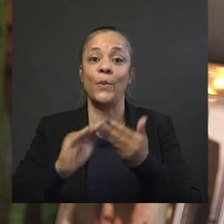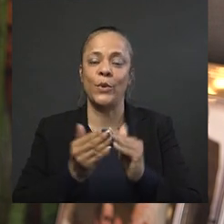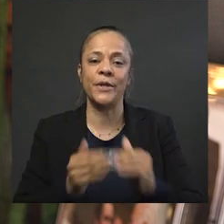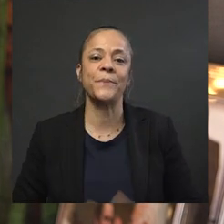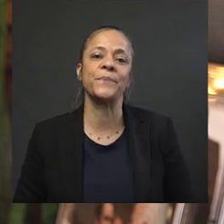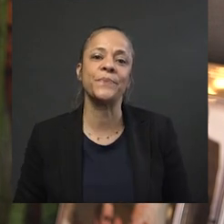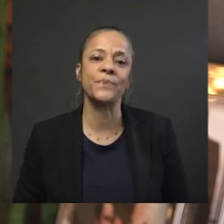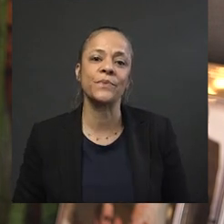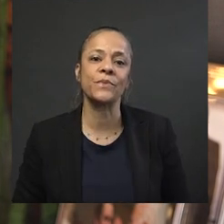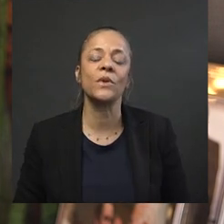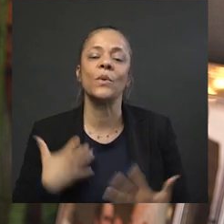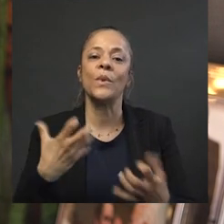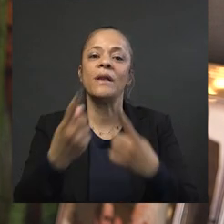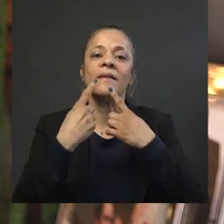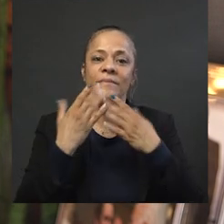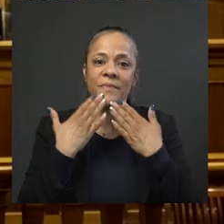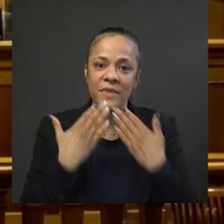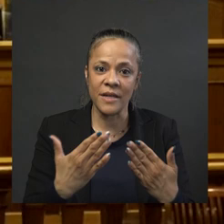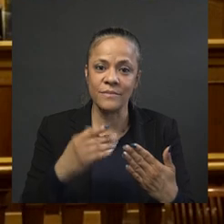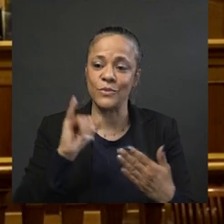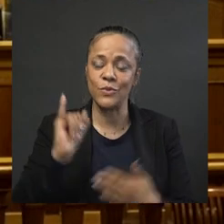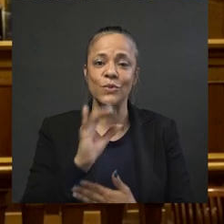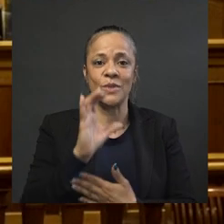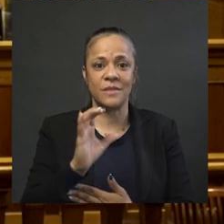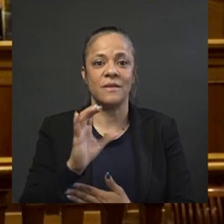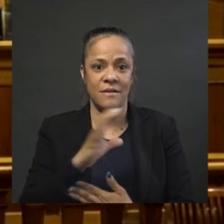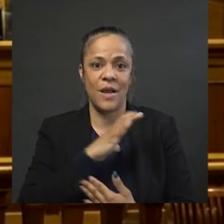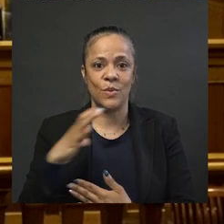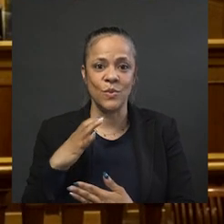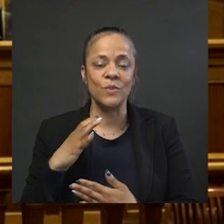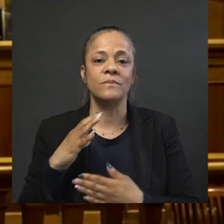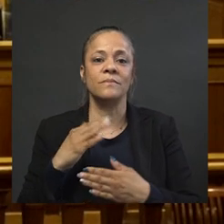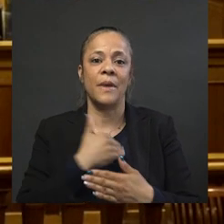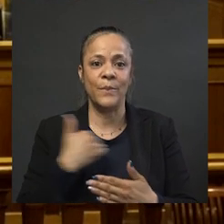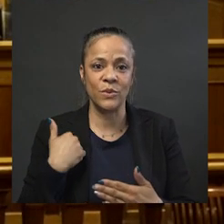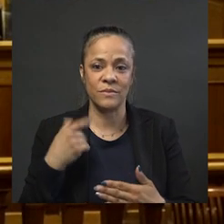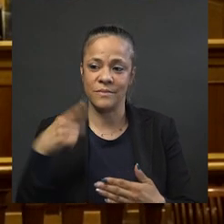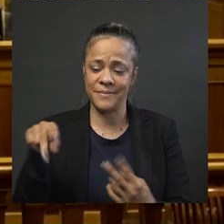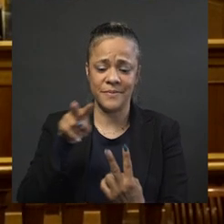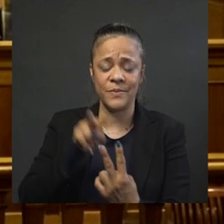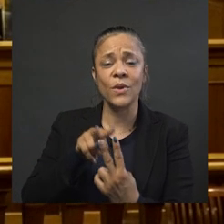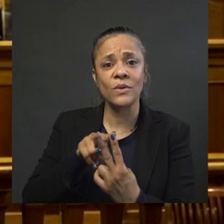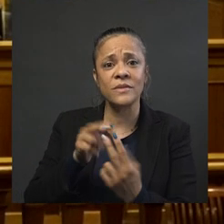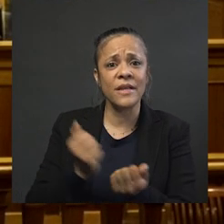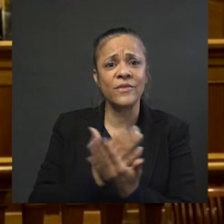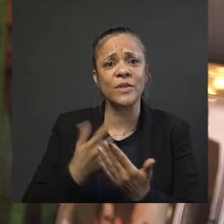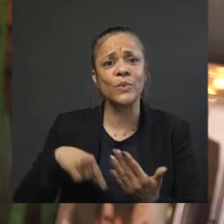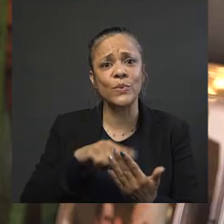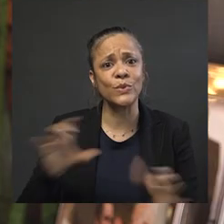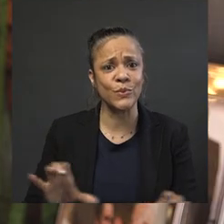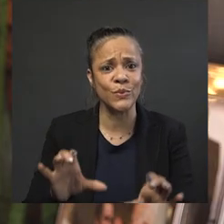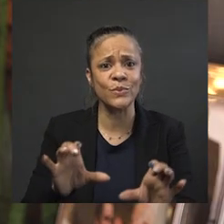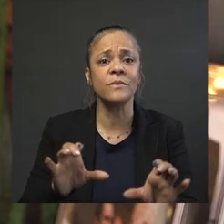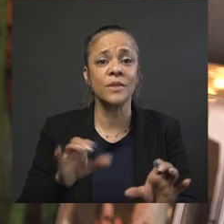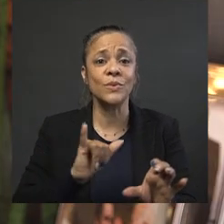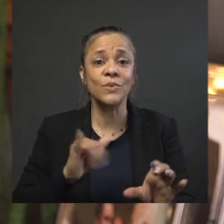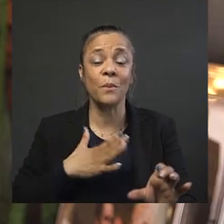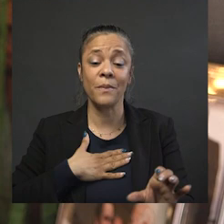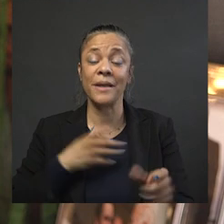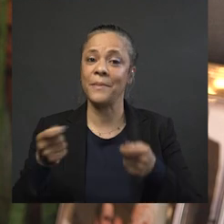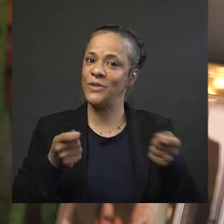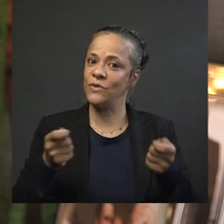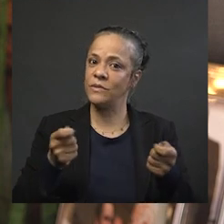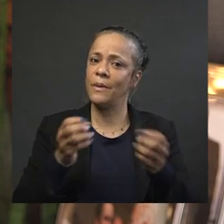community. To start, I want to thank the Jersey City Council members, who are our partners in everything we do, as well as fellow members of